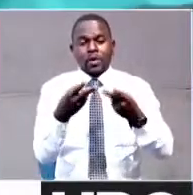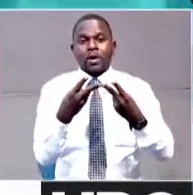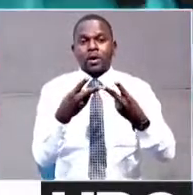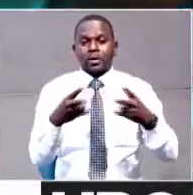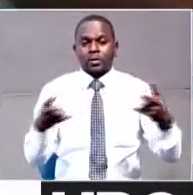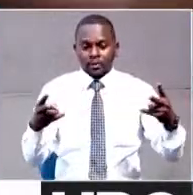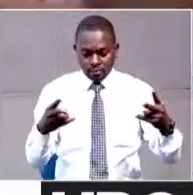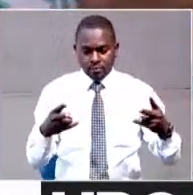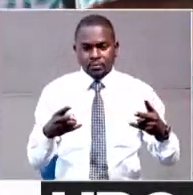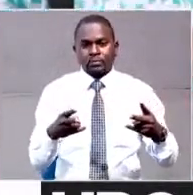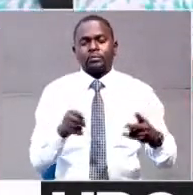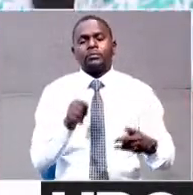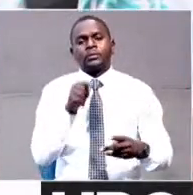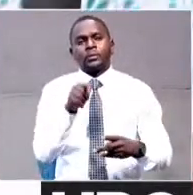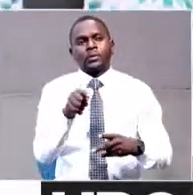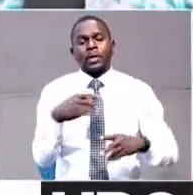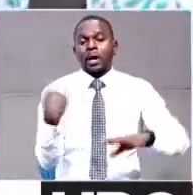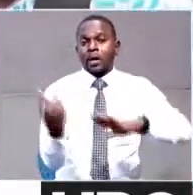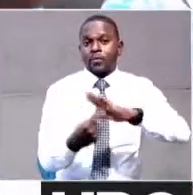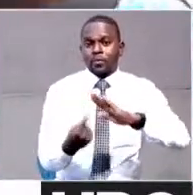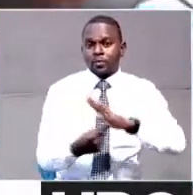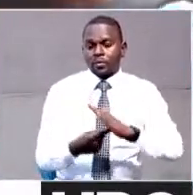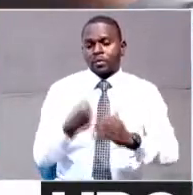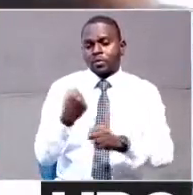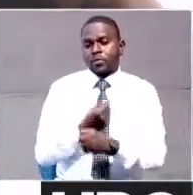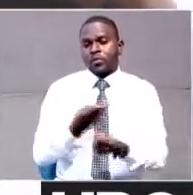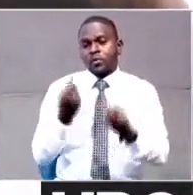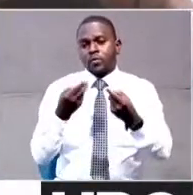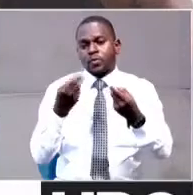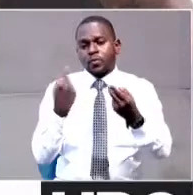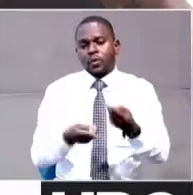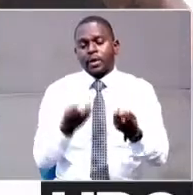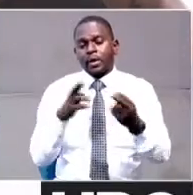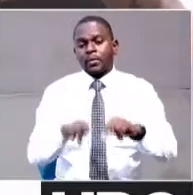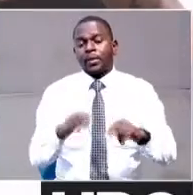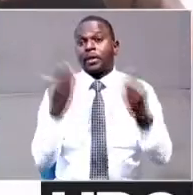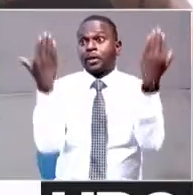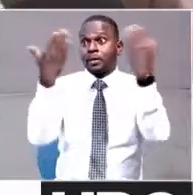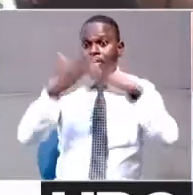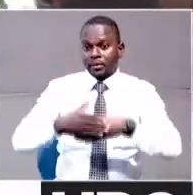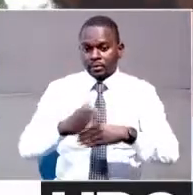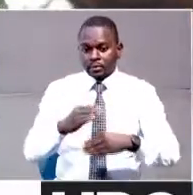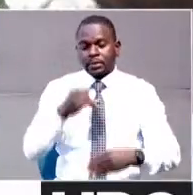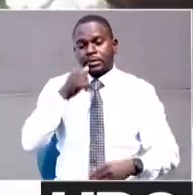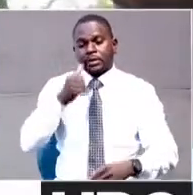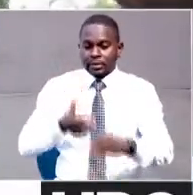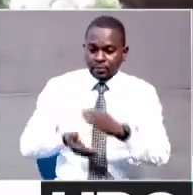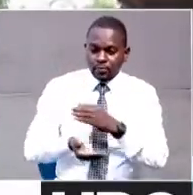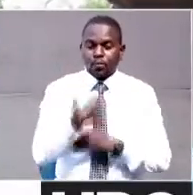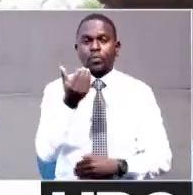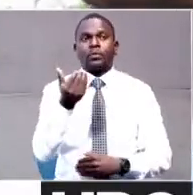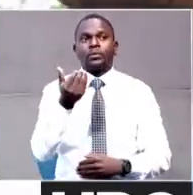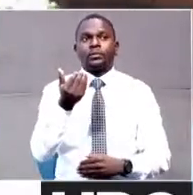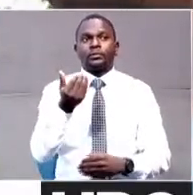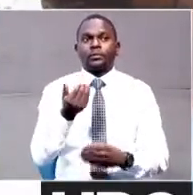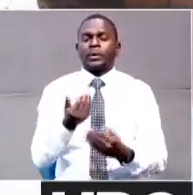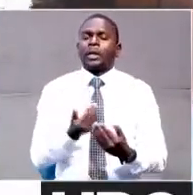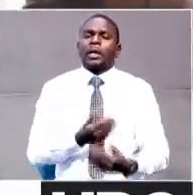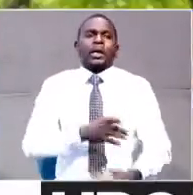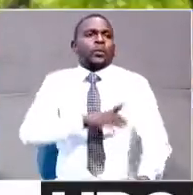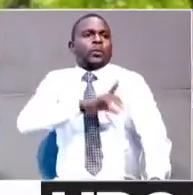of her predicament, going by what happened the first night and the next morning. I was